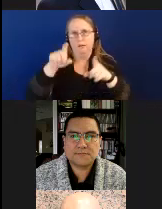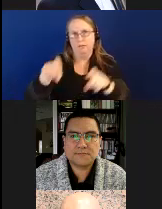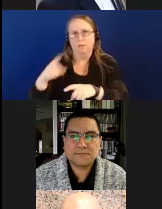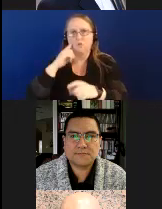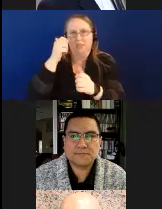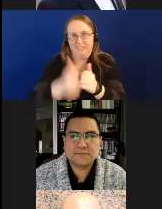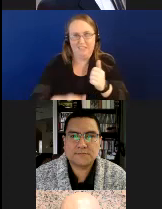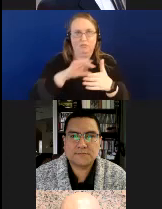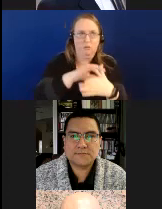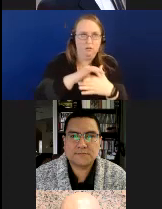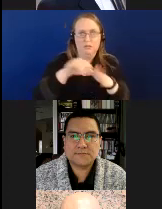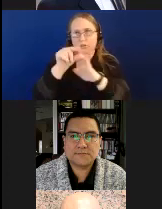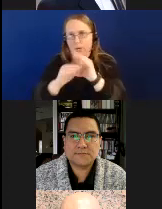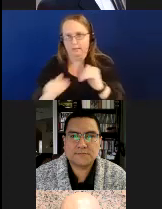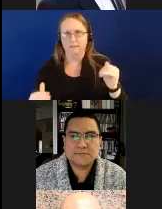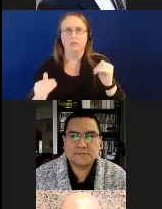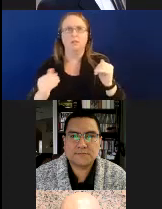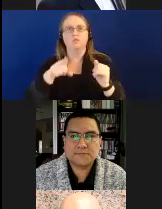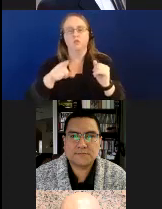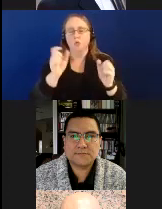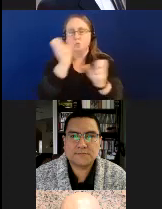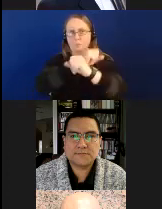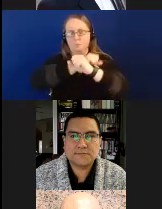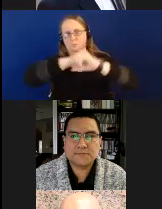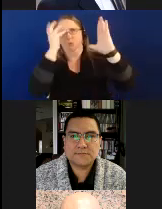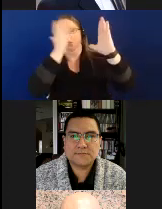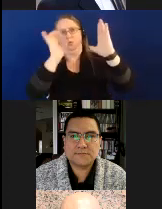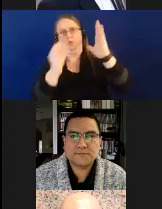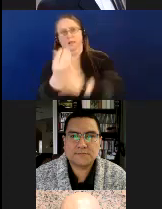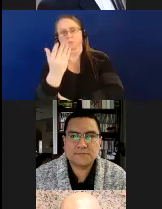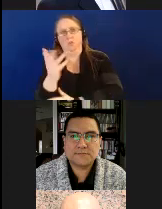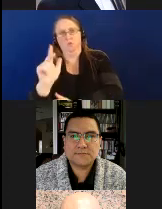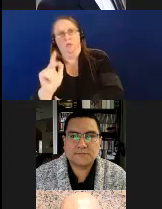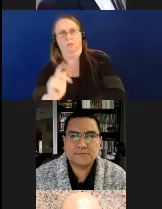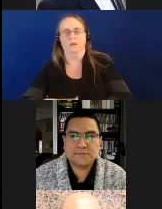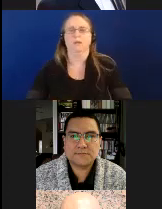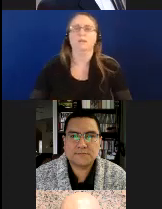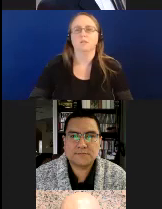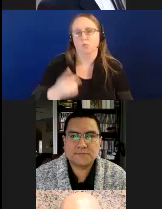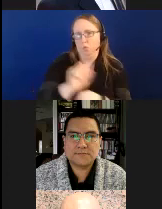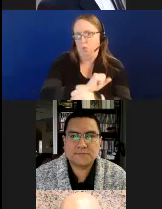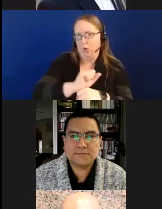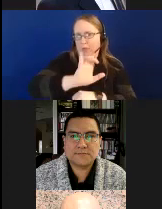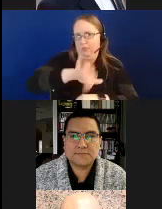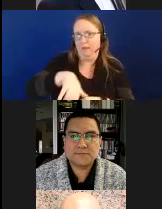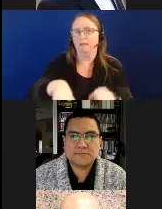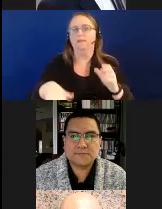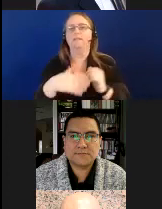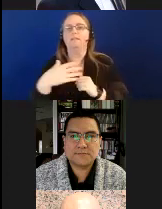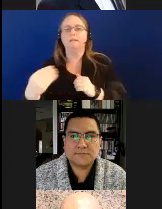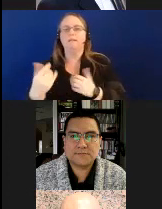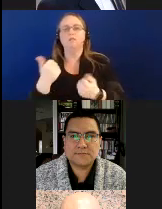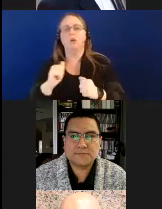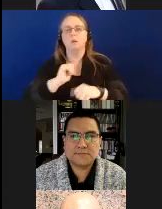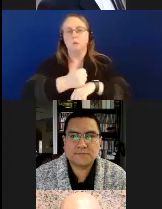give you an idea of what the test might look like in spring of 23. So we're working on that. And in addition, we're also working on putting together some